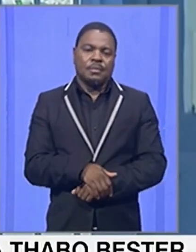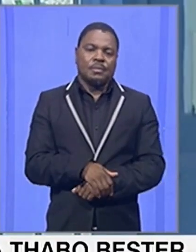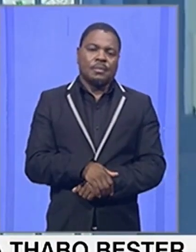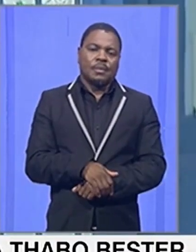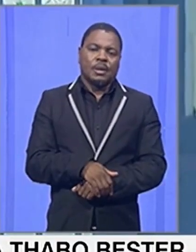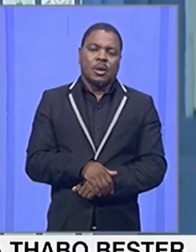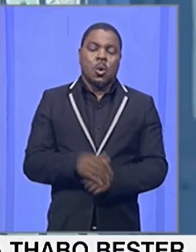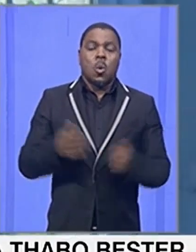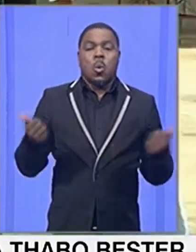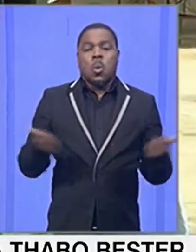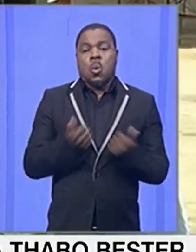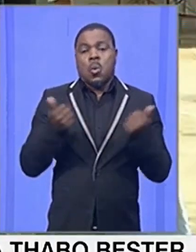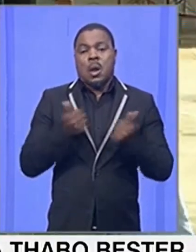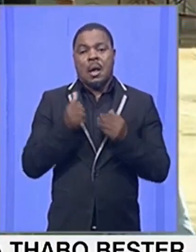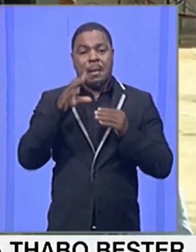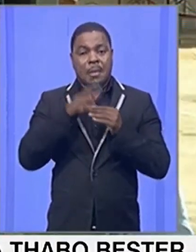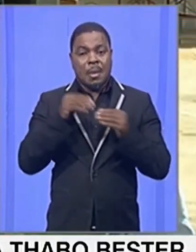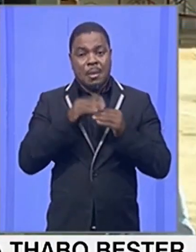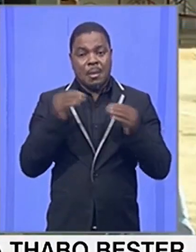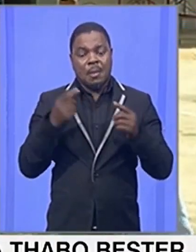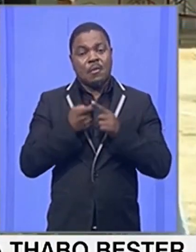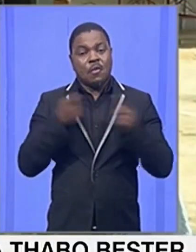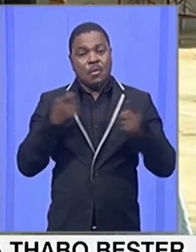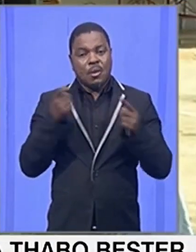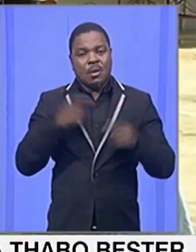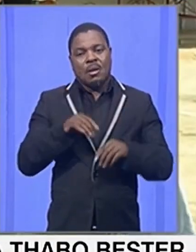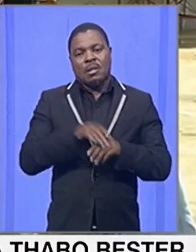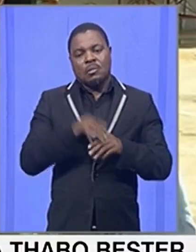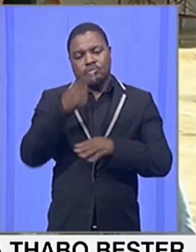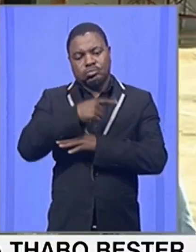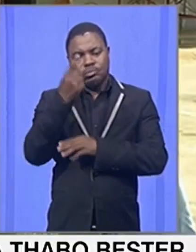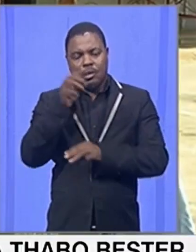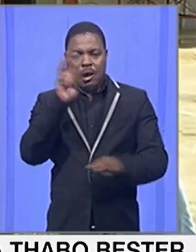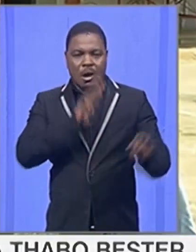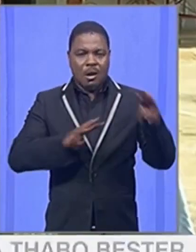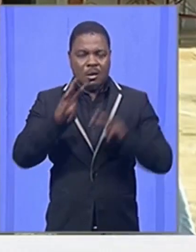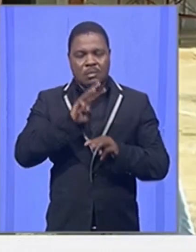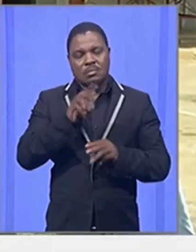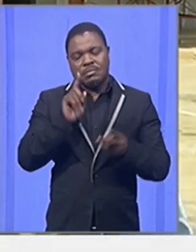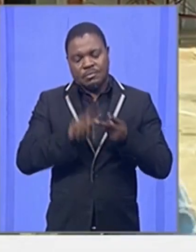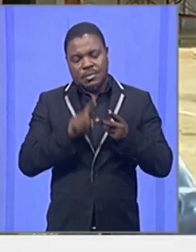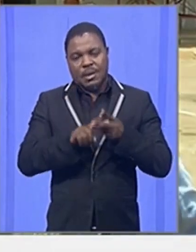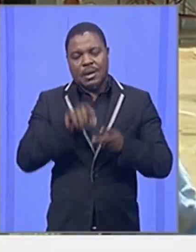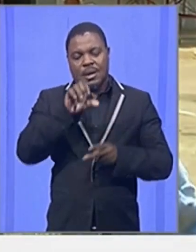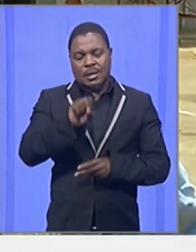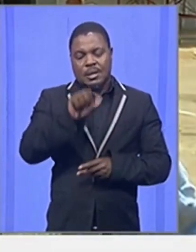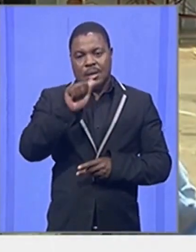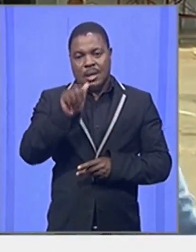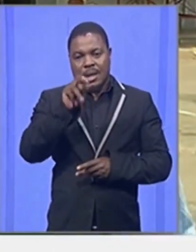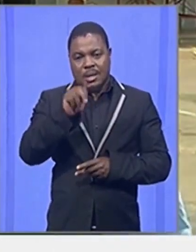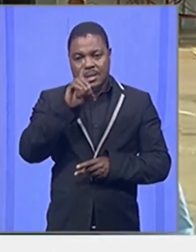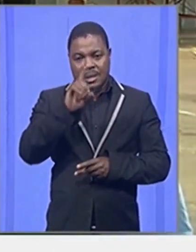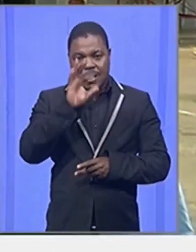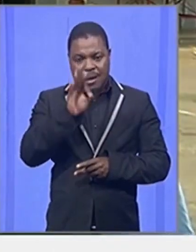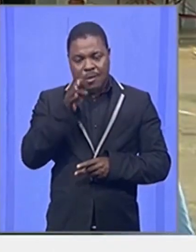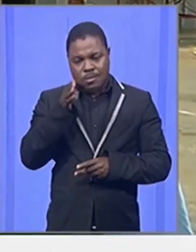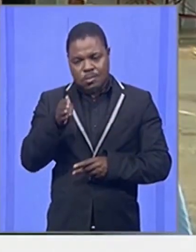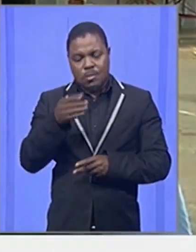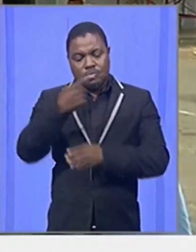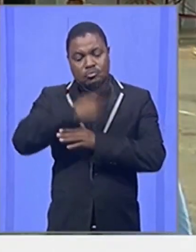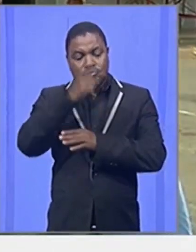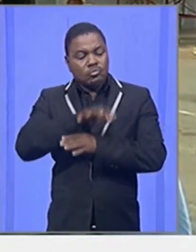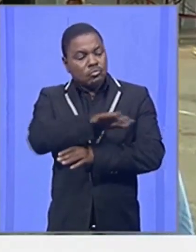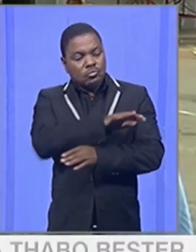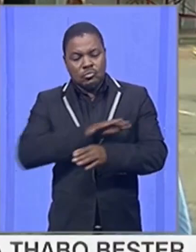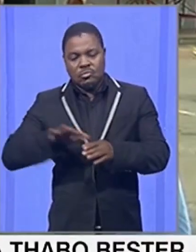We've already deployed members of the border guards together with the SNDF outside the port to be able to